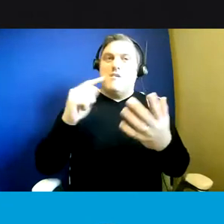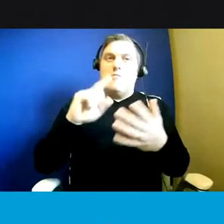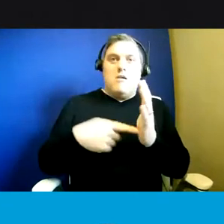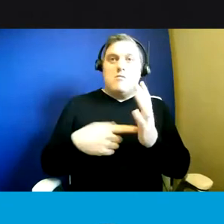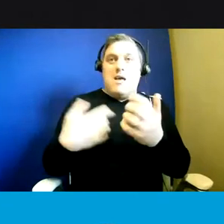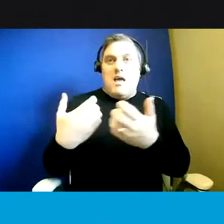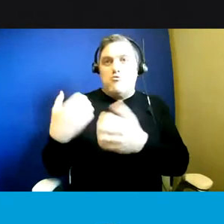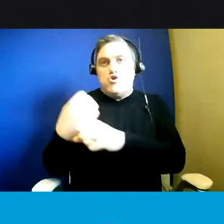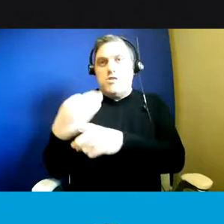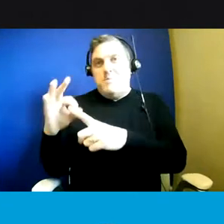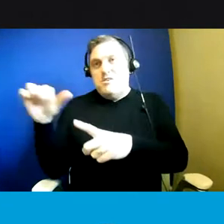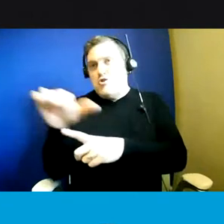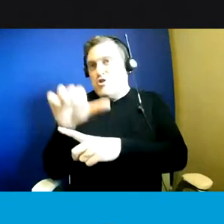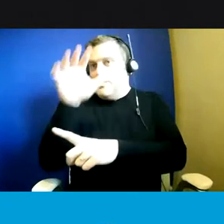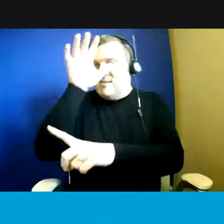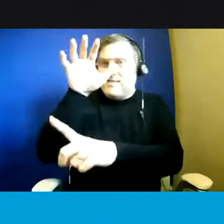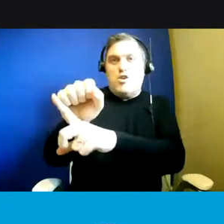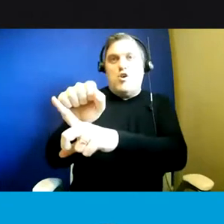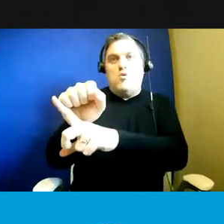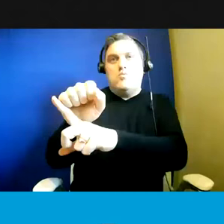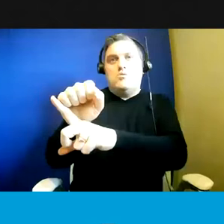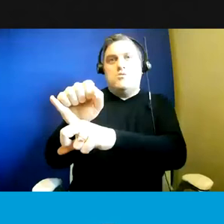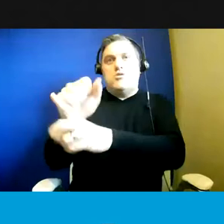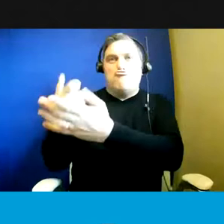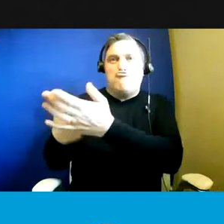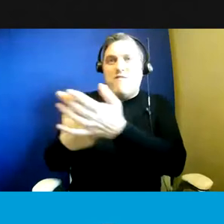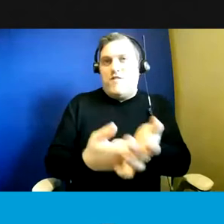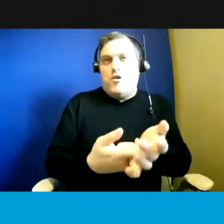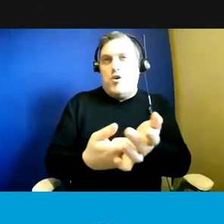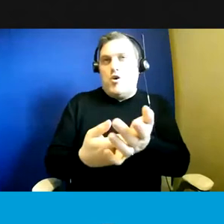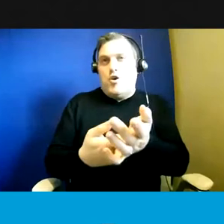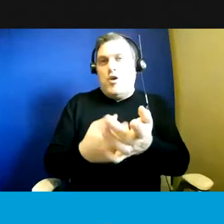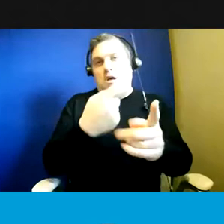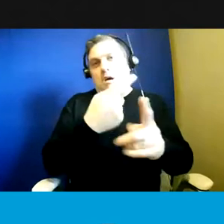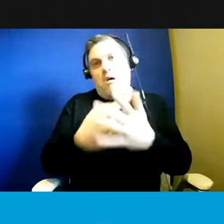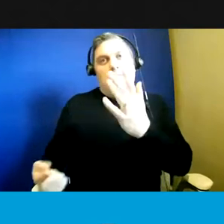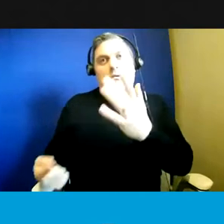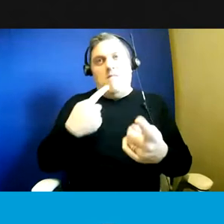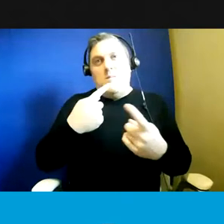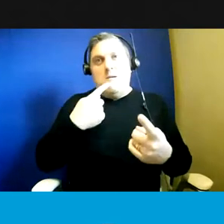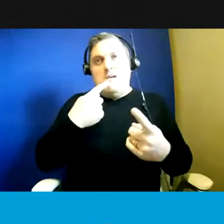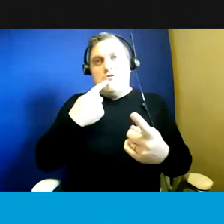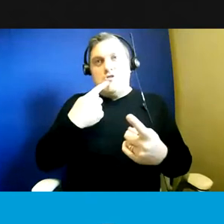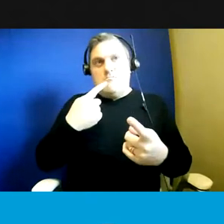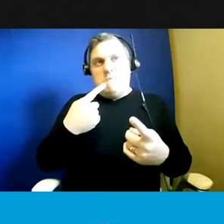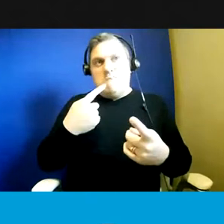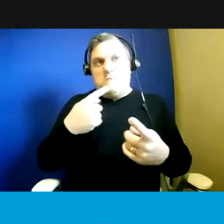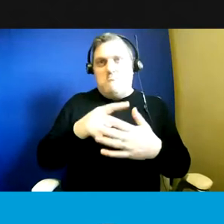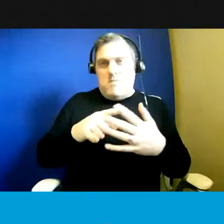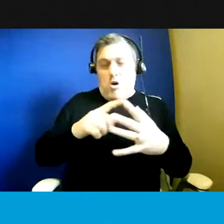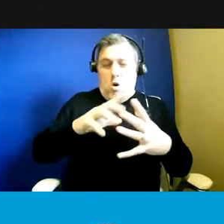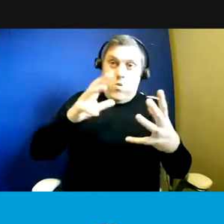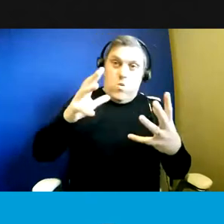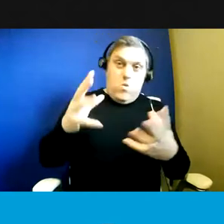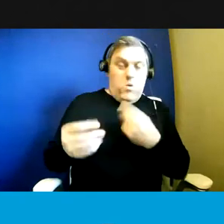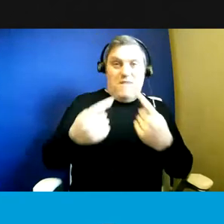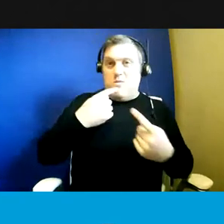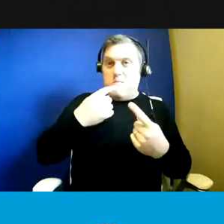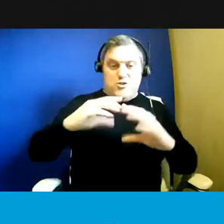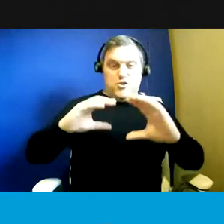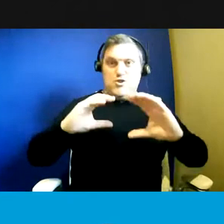about investigation and referral and to consider other possible causes. So there is a whole wealth